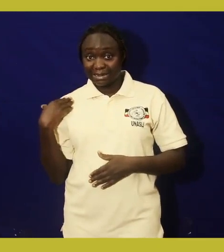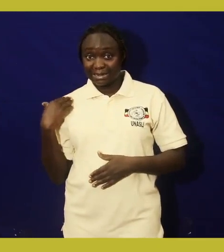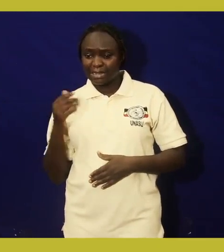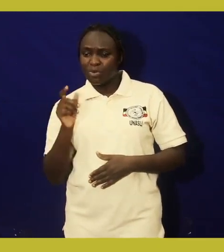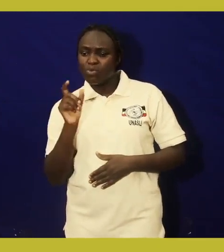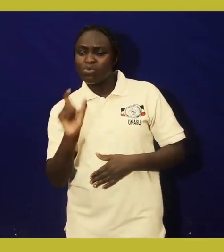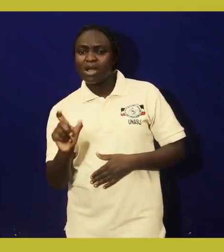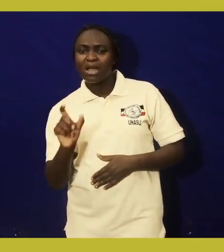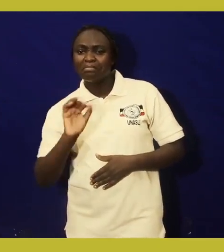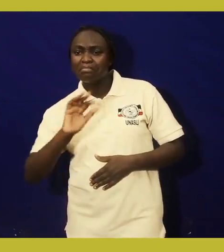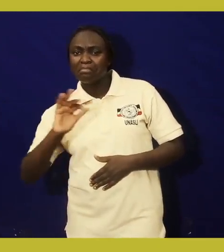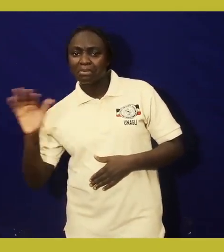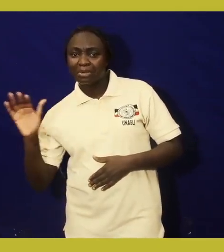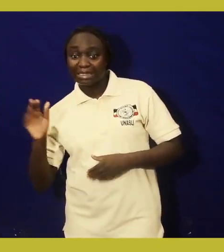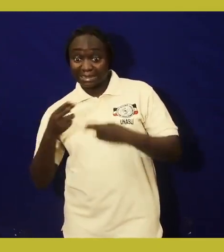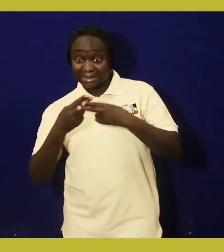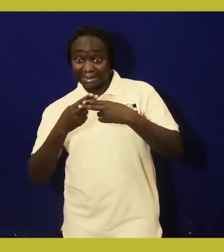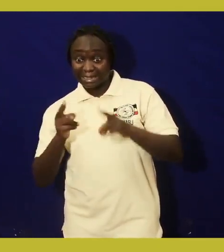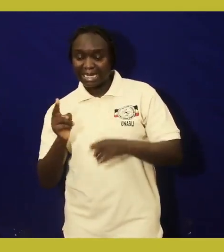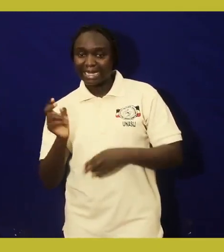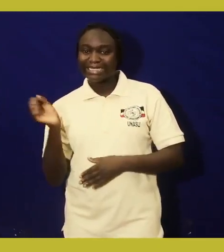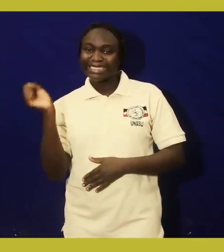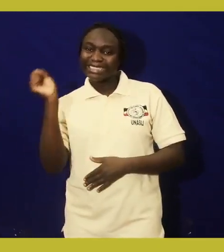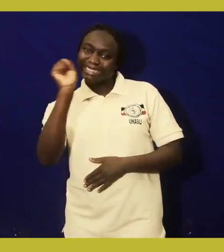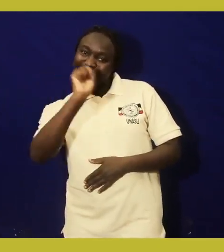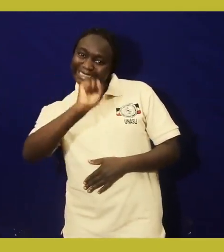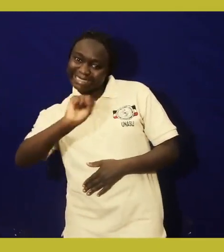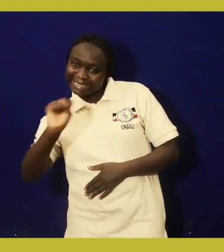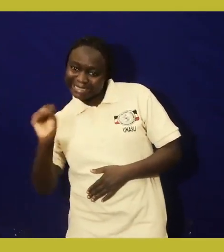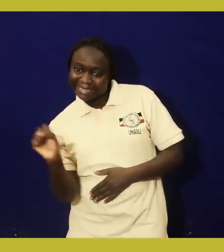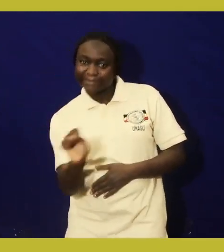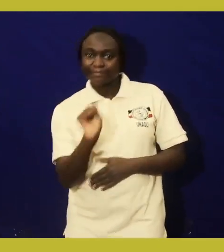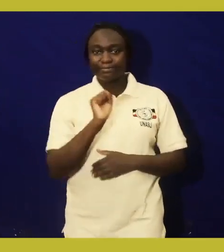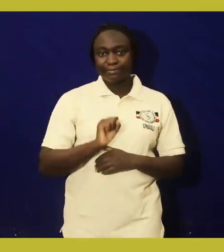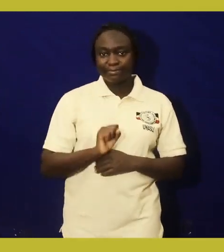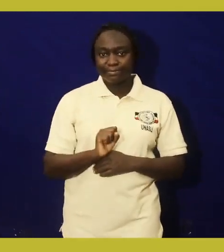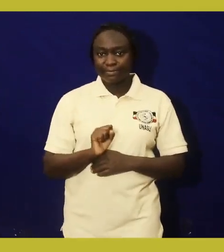Sister. The word sister begins with s.